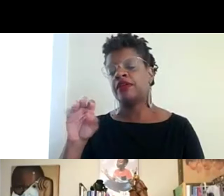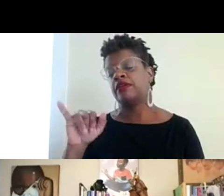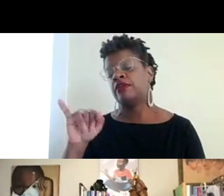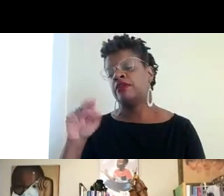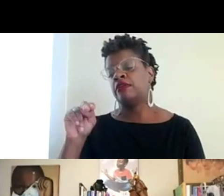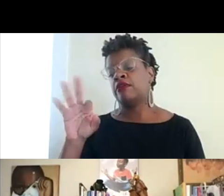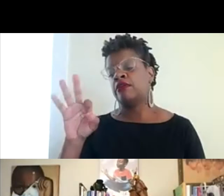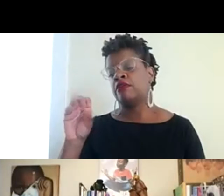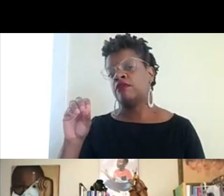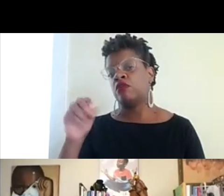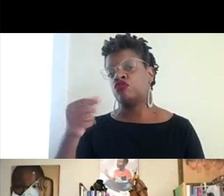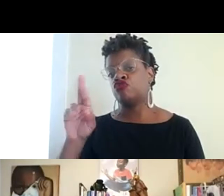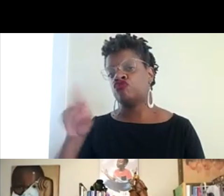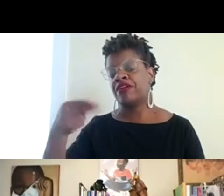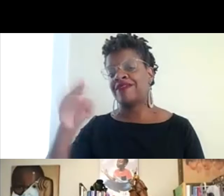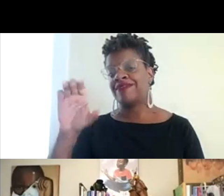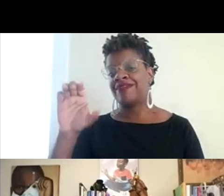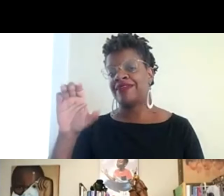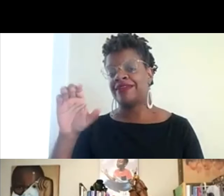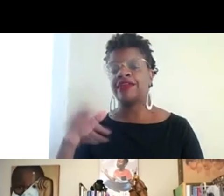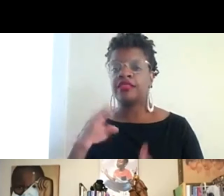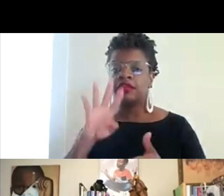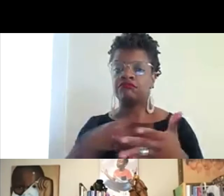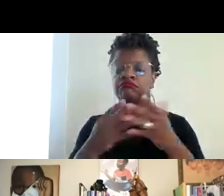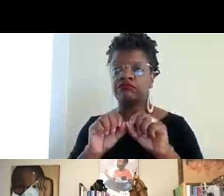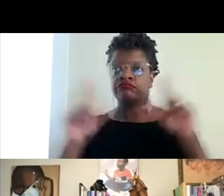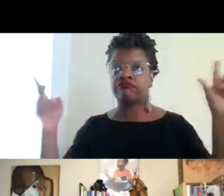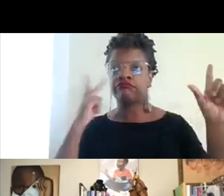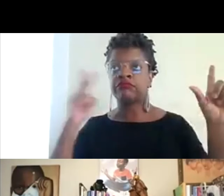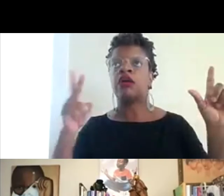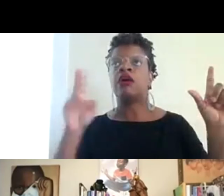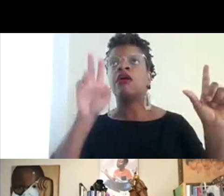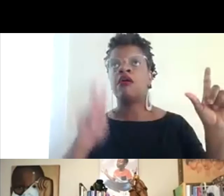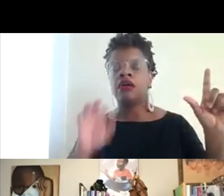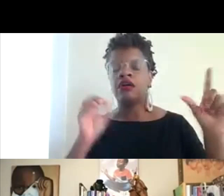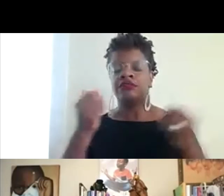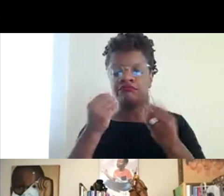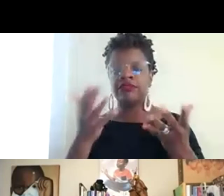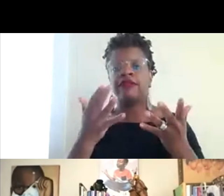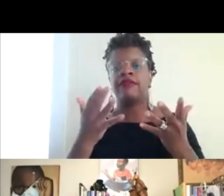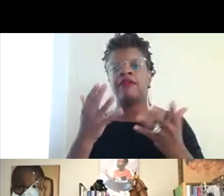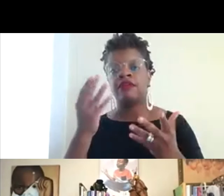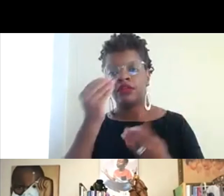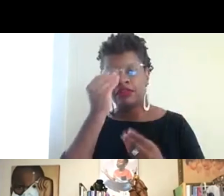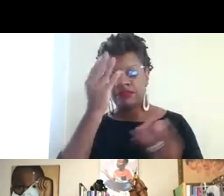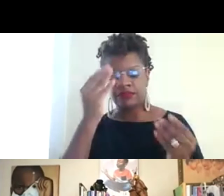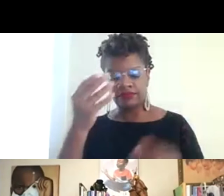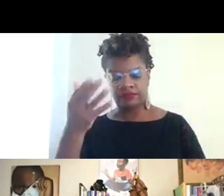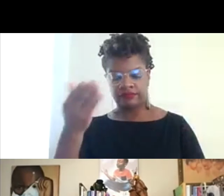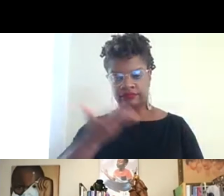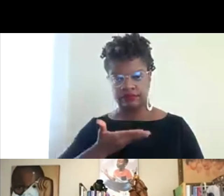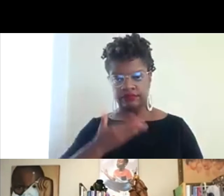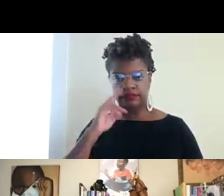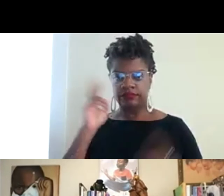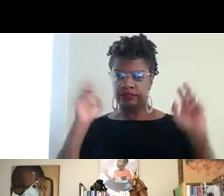many other information that was provided to me, I decided that I would title my presentation,